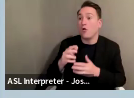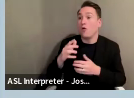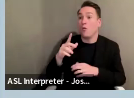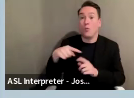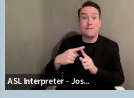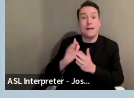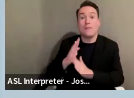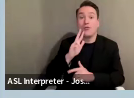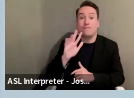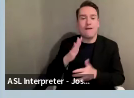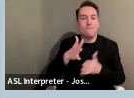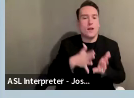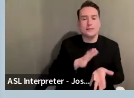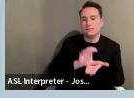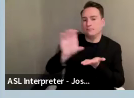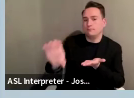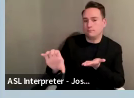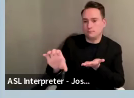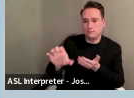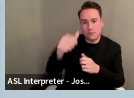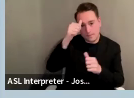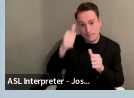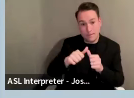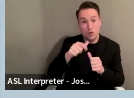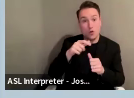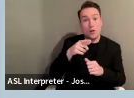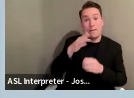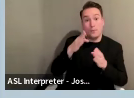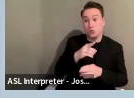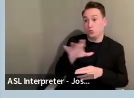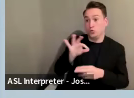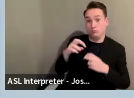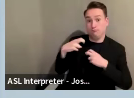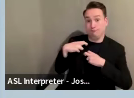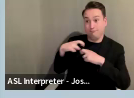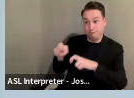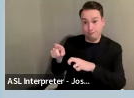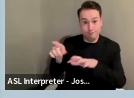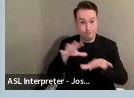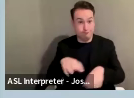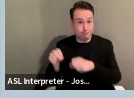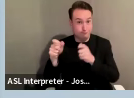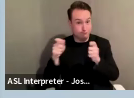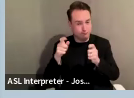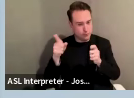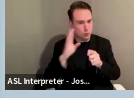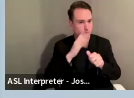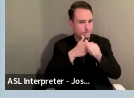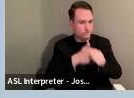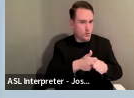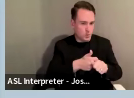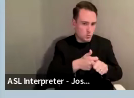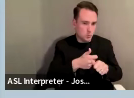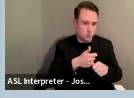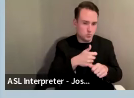mind that you would want the money to be used by your chosen successor trustee for the health, education, maintenance, and support of that child.